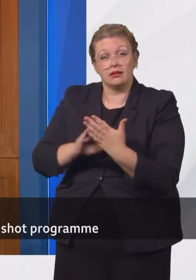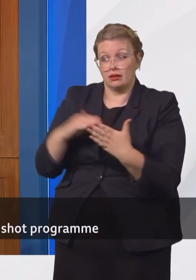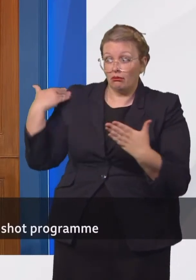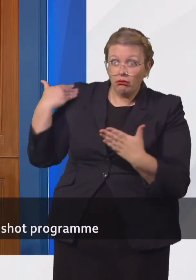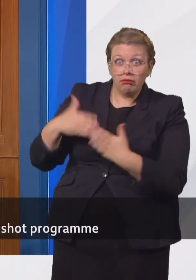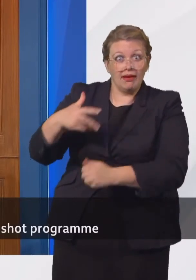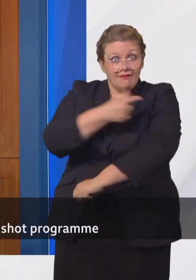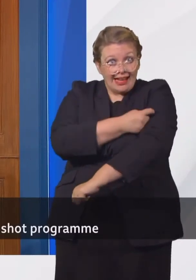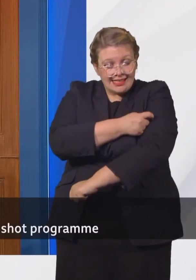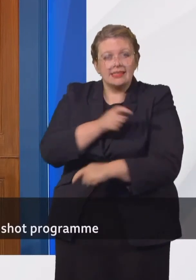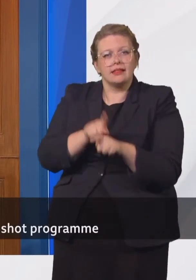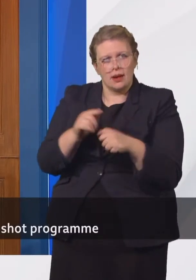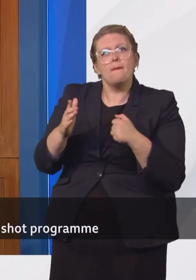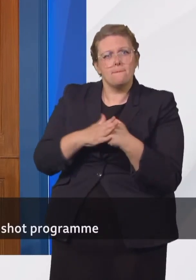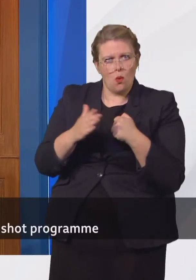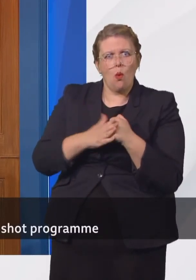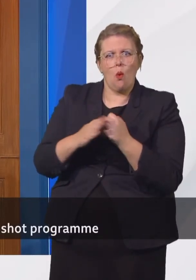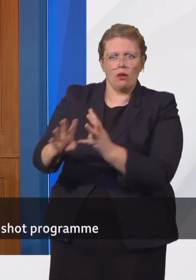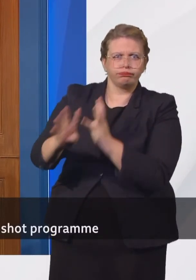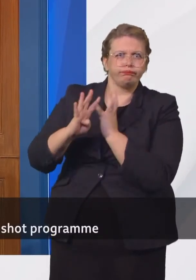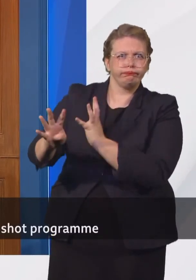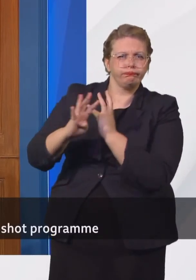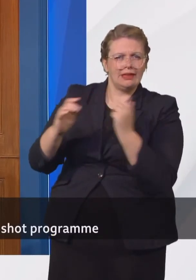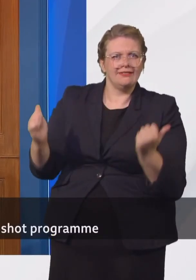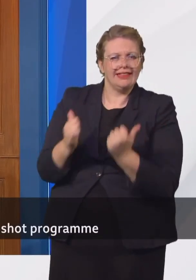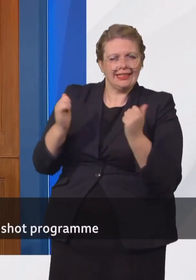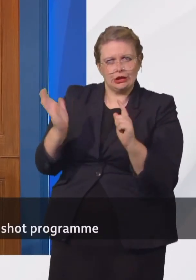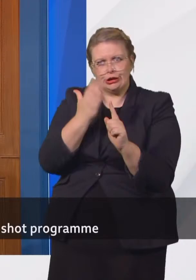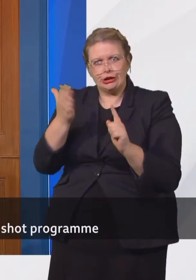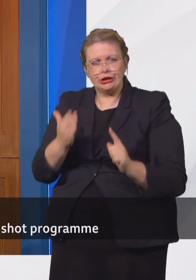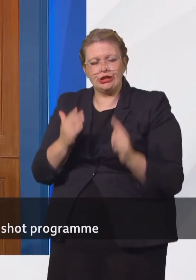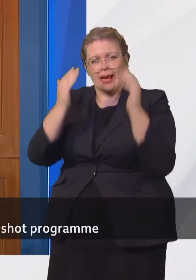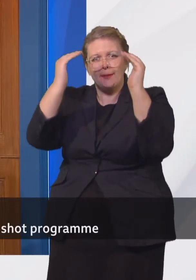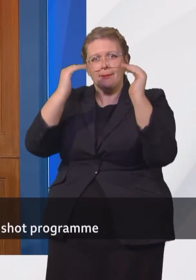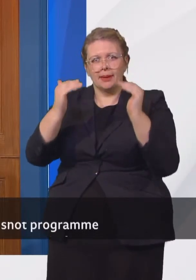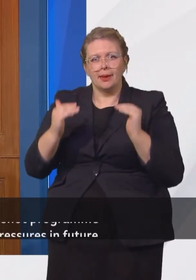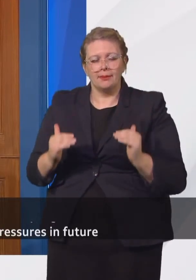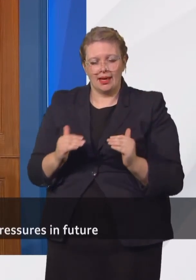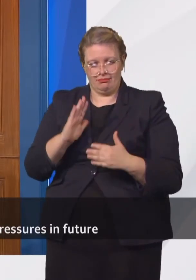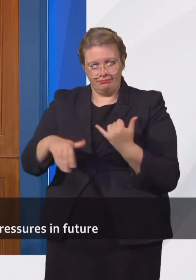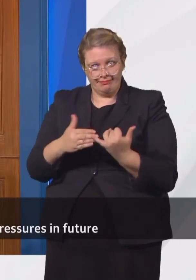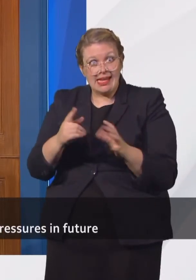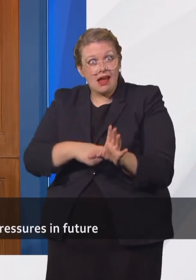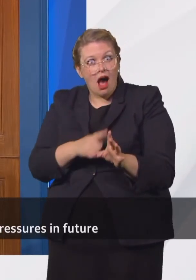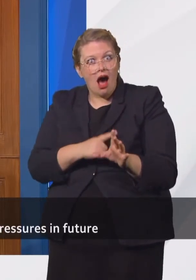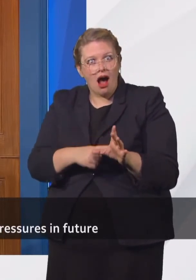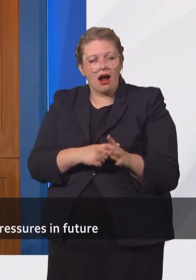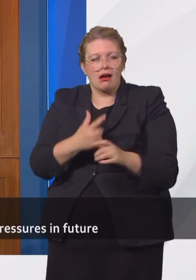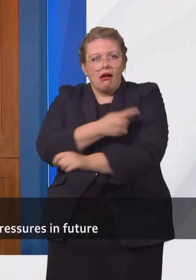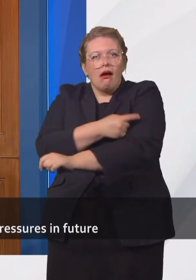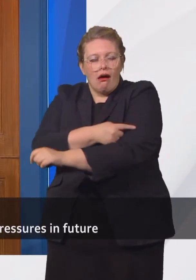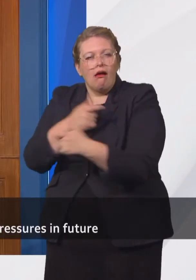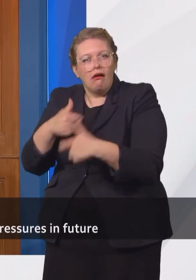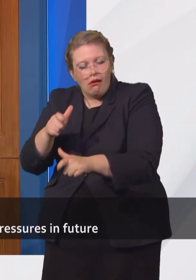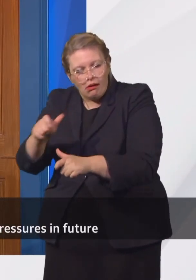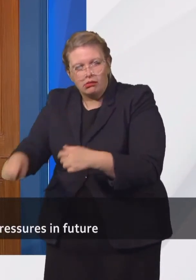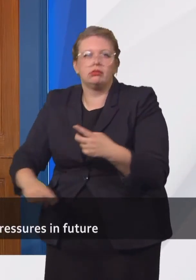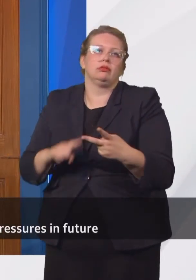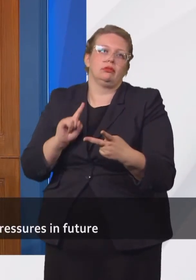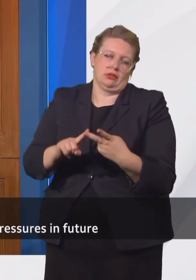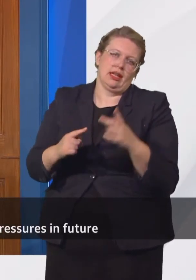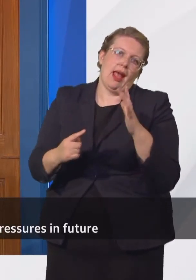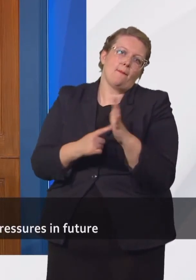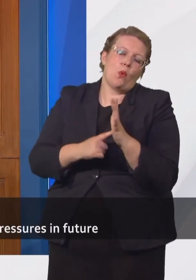but what we have to do in terms of finishing the job and getting down to the youngest adults, and secondly, in terms of